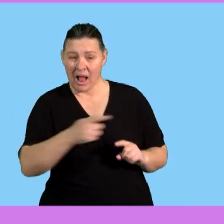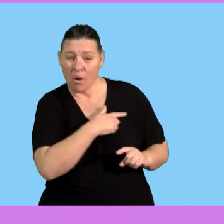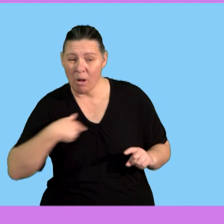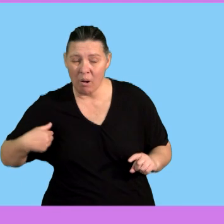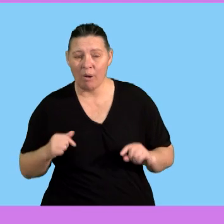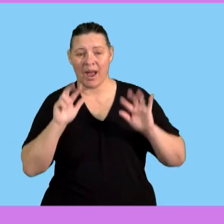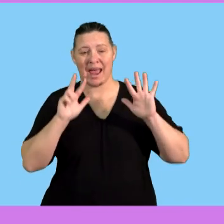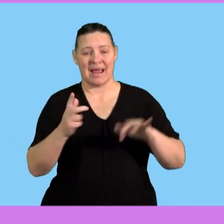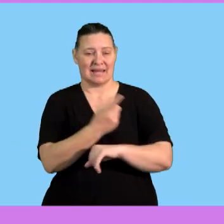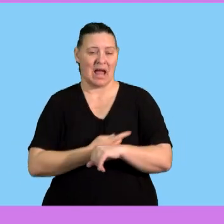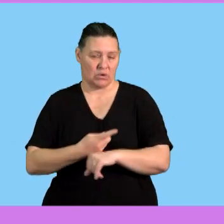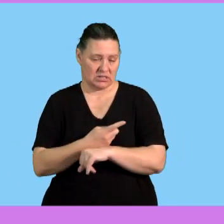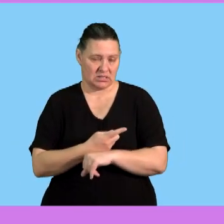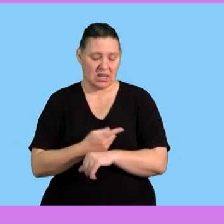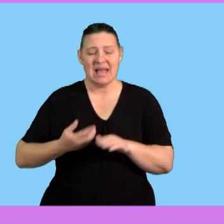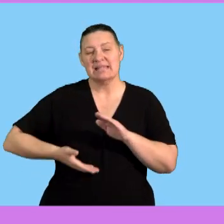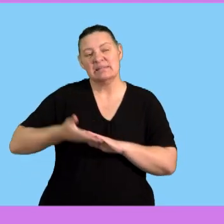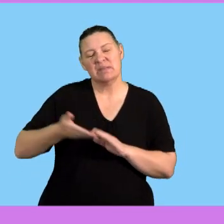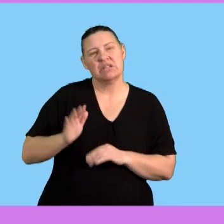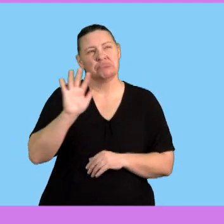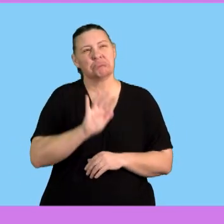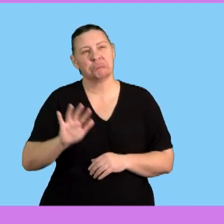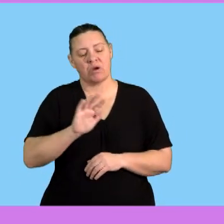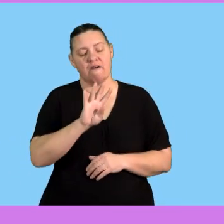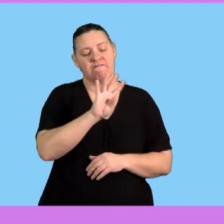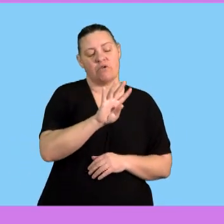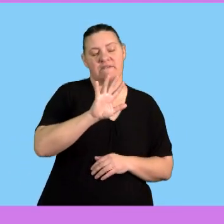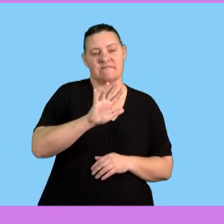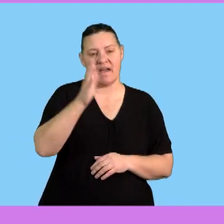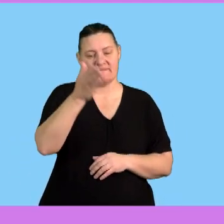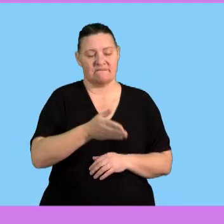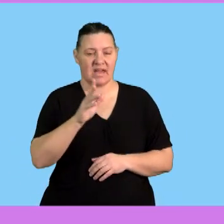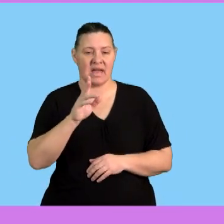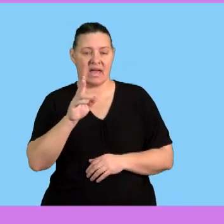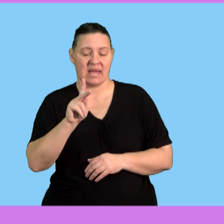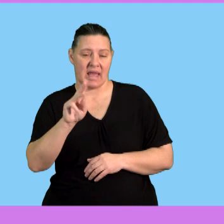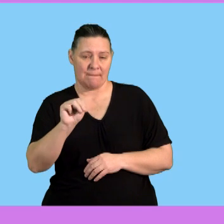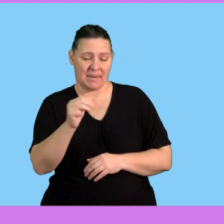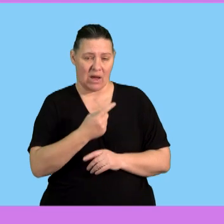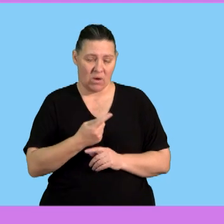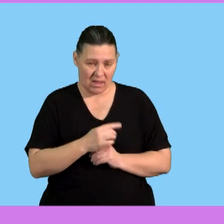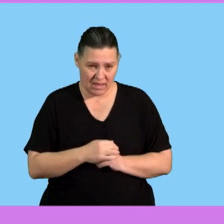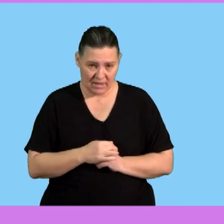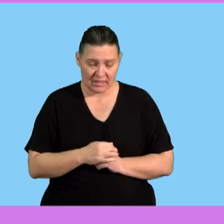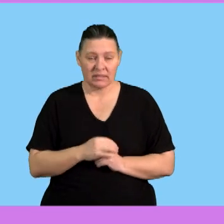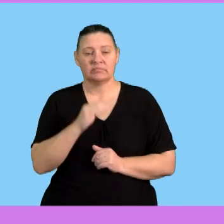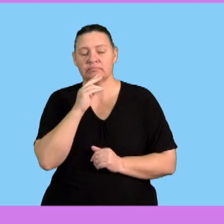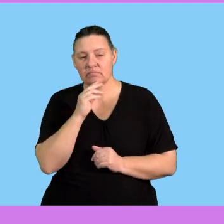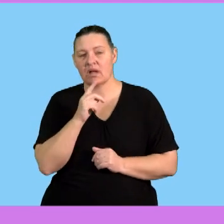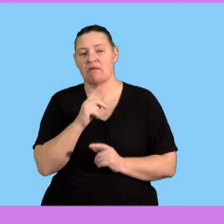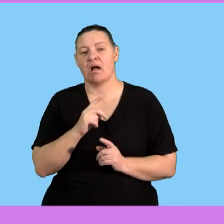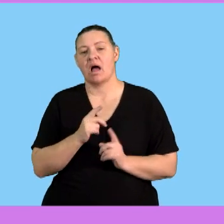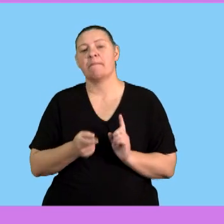hours, at an average speed of 45 kilometers per hour, calculate the